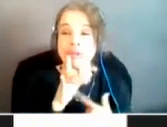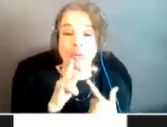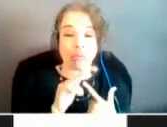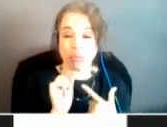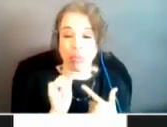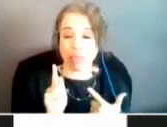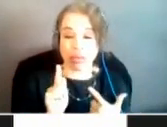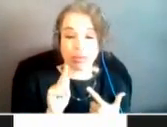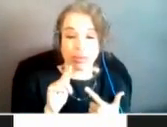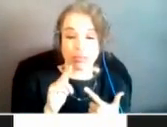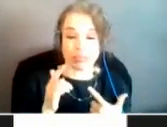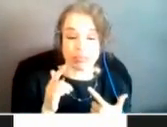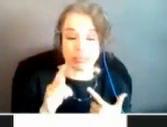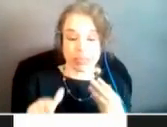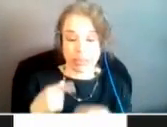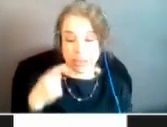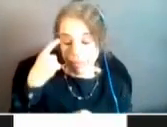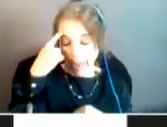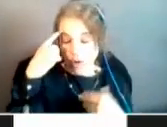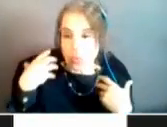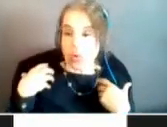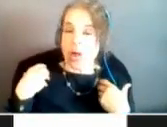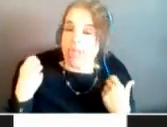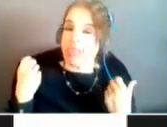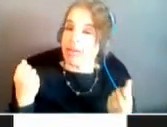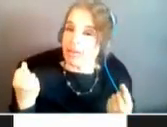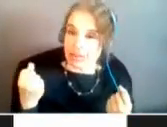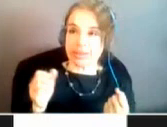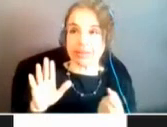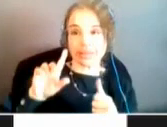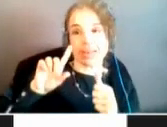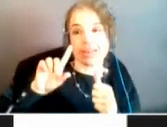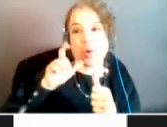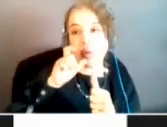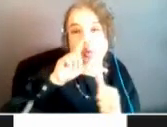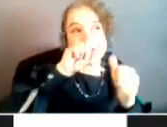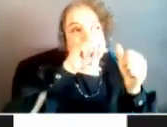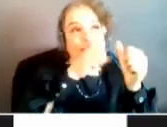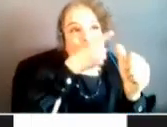all about mental health, it's usually their primary care physician.